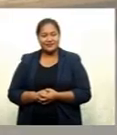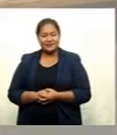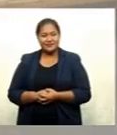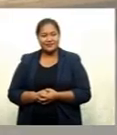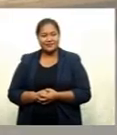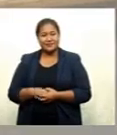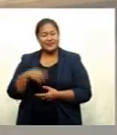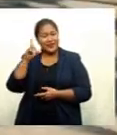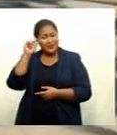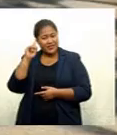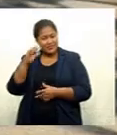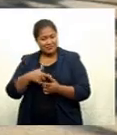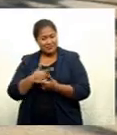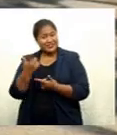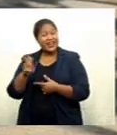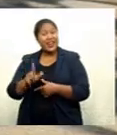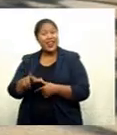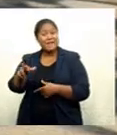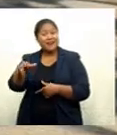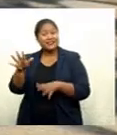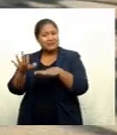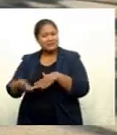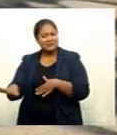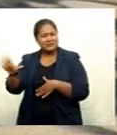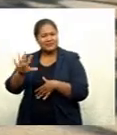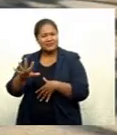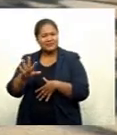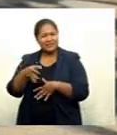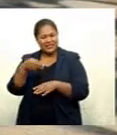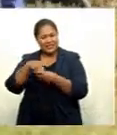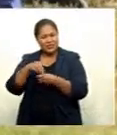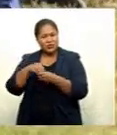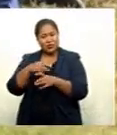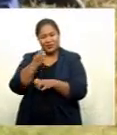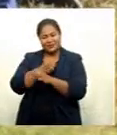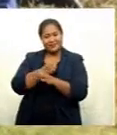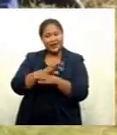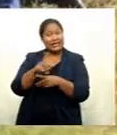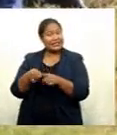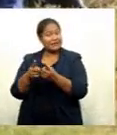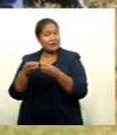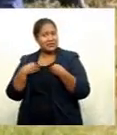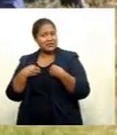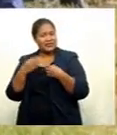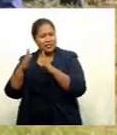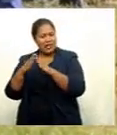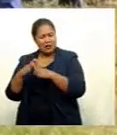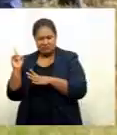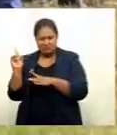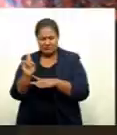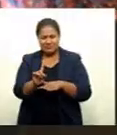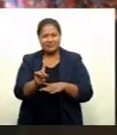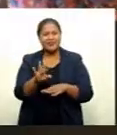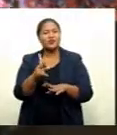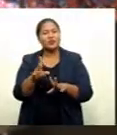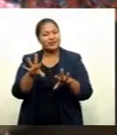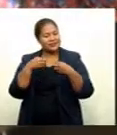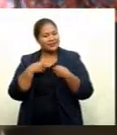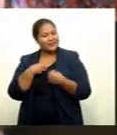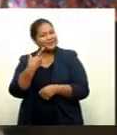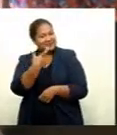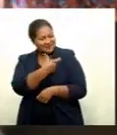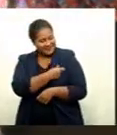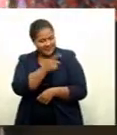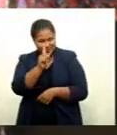Fijians in the greater Lambasa area, including employees of various companies in town, came forward to receive their AstraZeneca